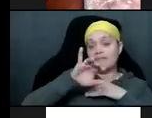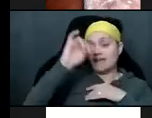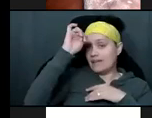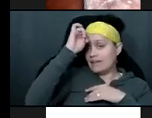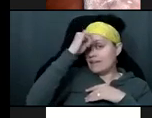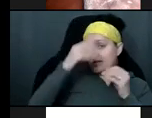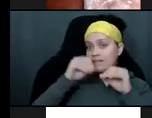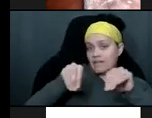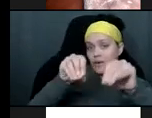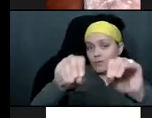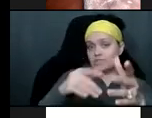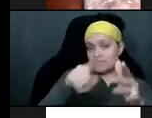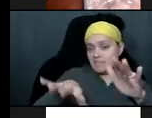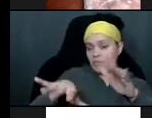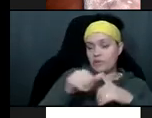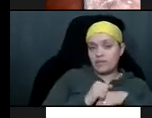somewhere there.